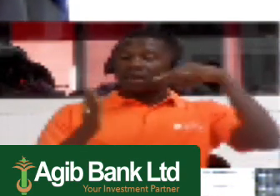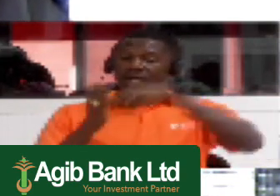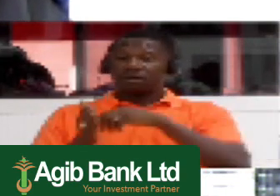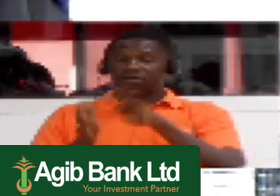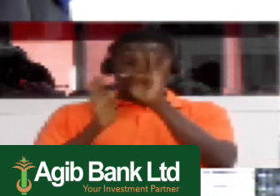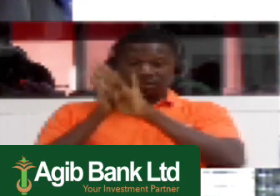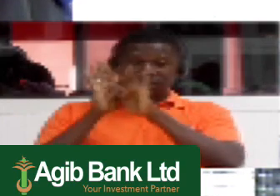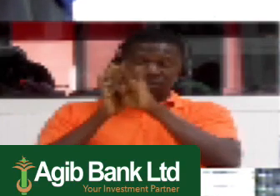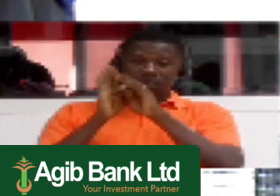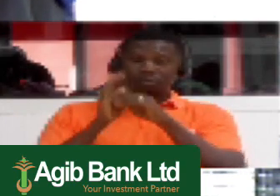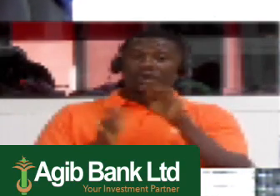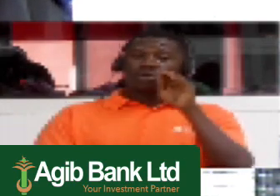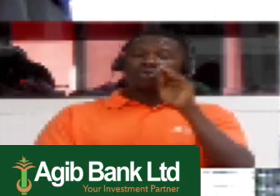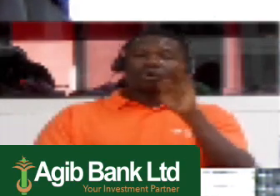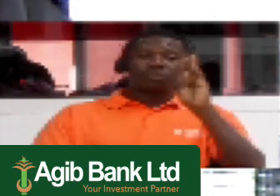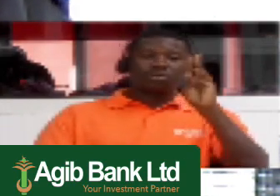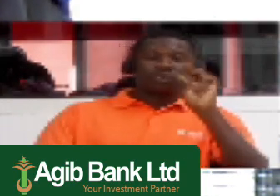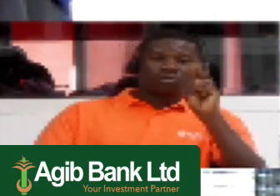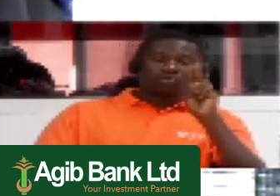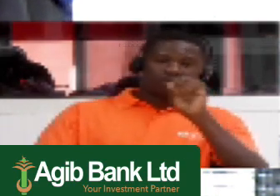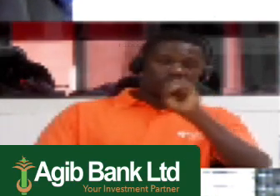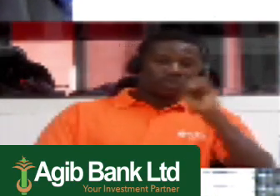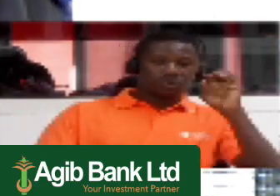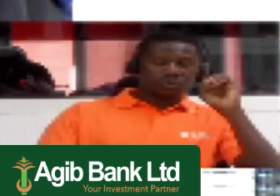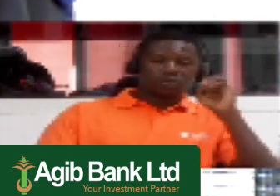that he has passed Farato.